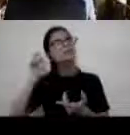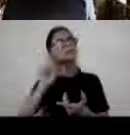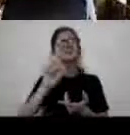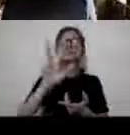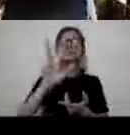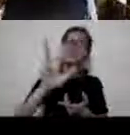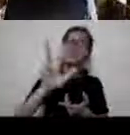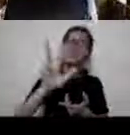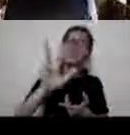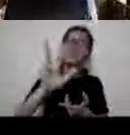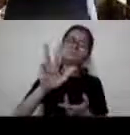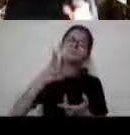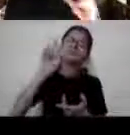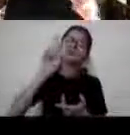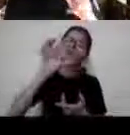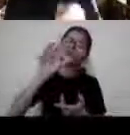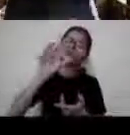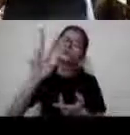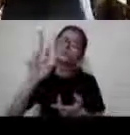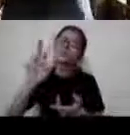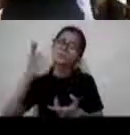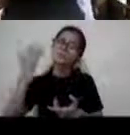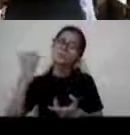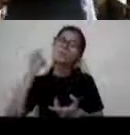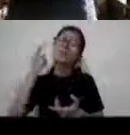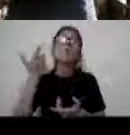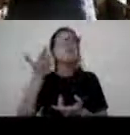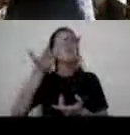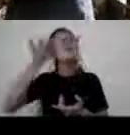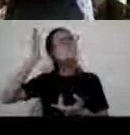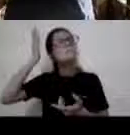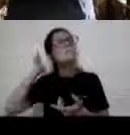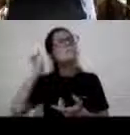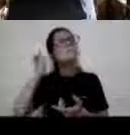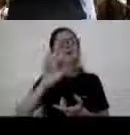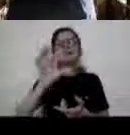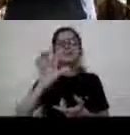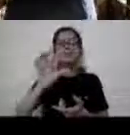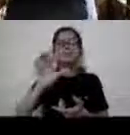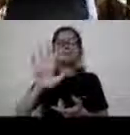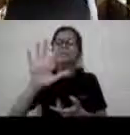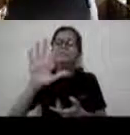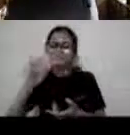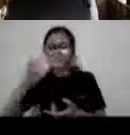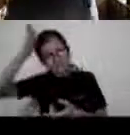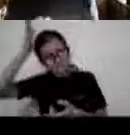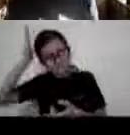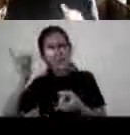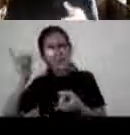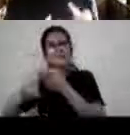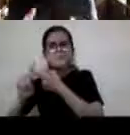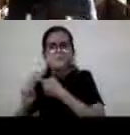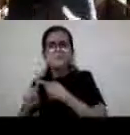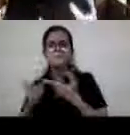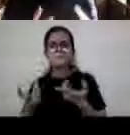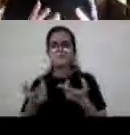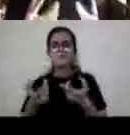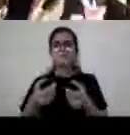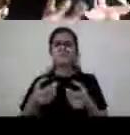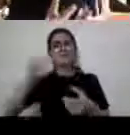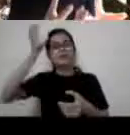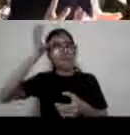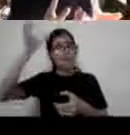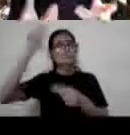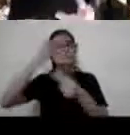1920s, the 50s, where Joseph Beuys and the conceptual art